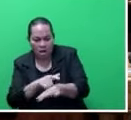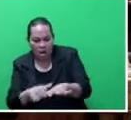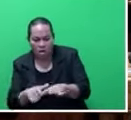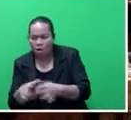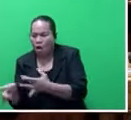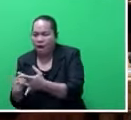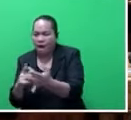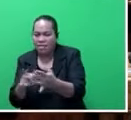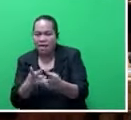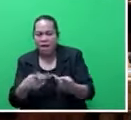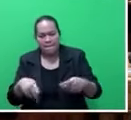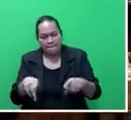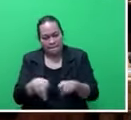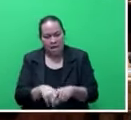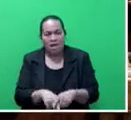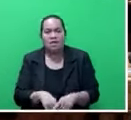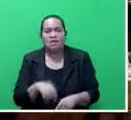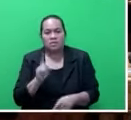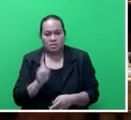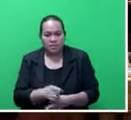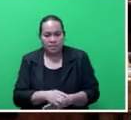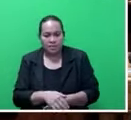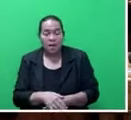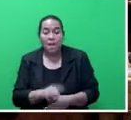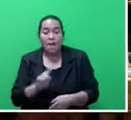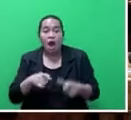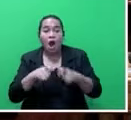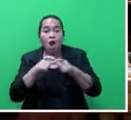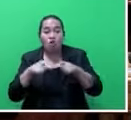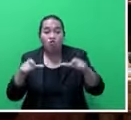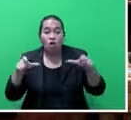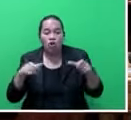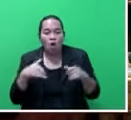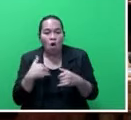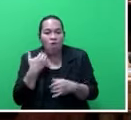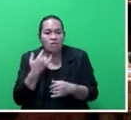that, the court is always very, very careful